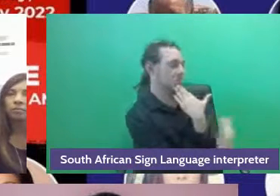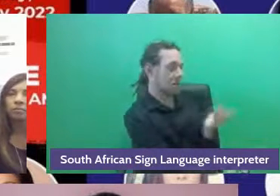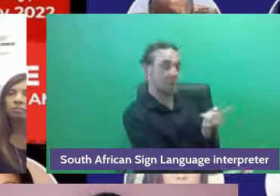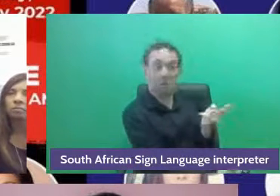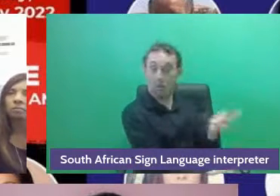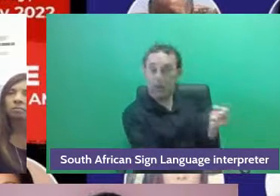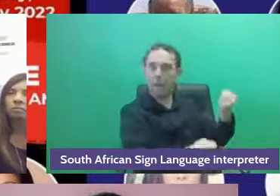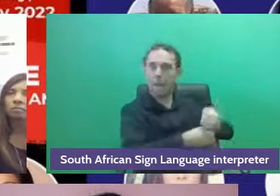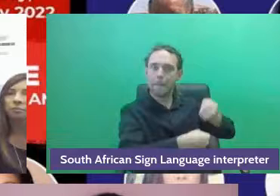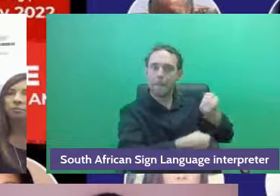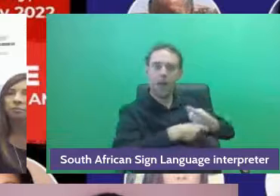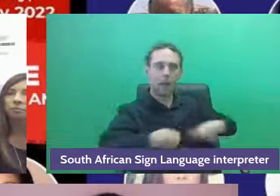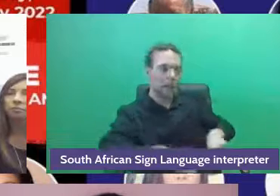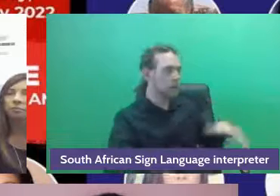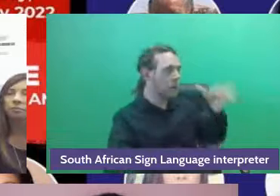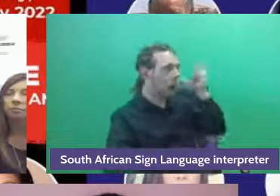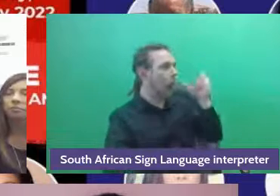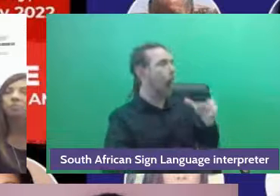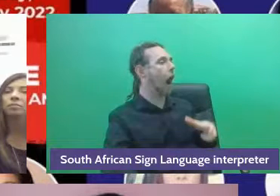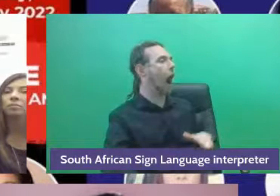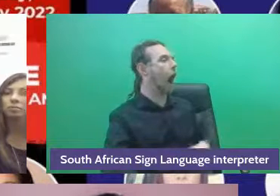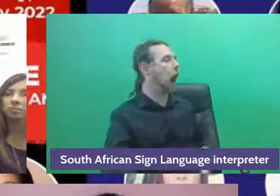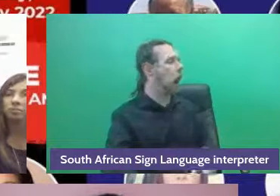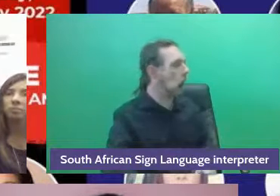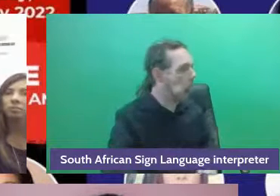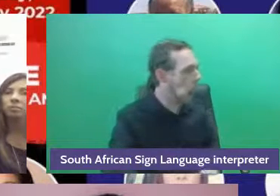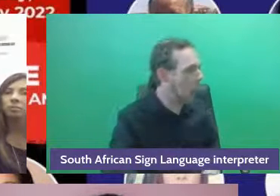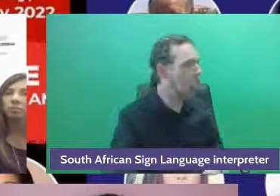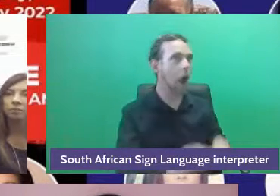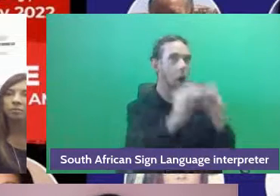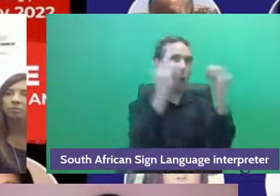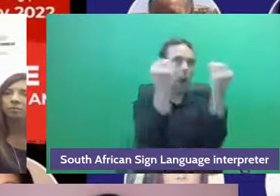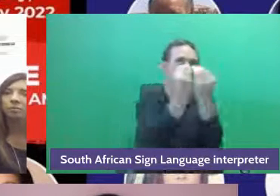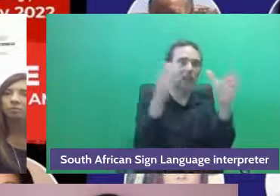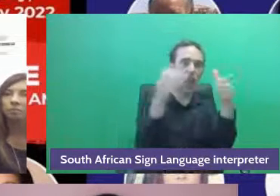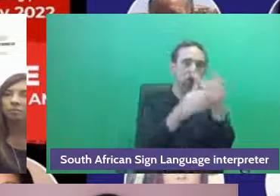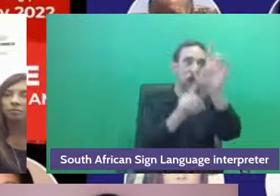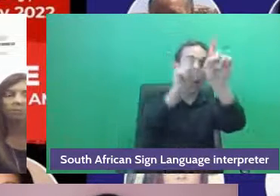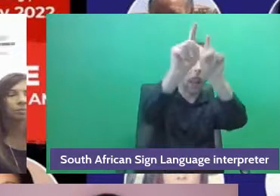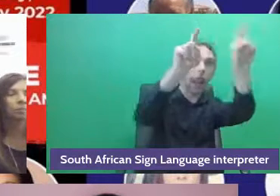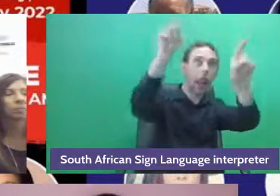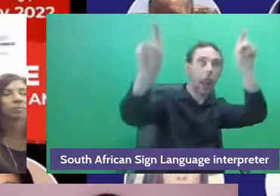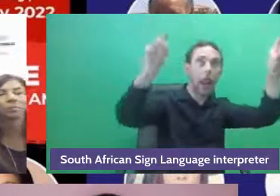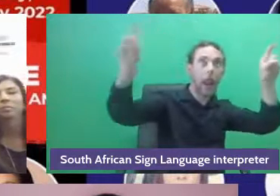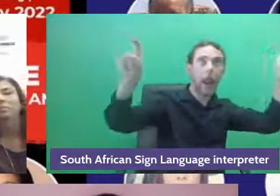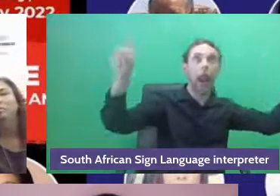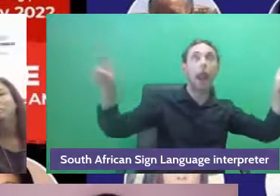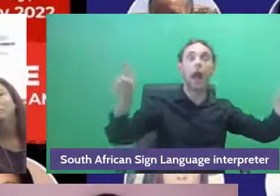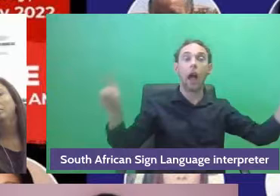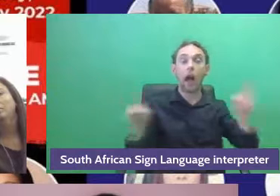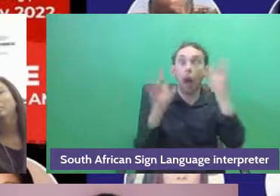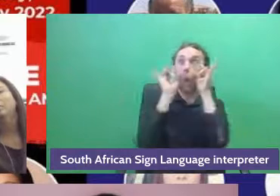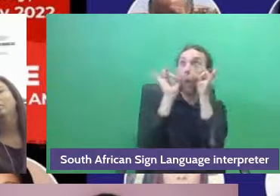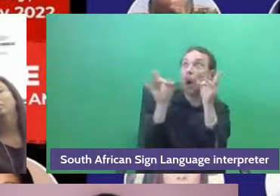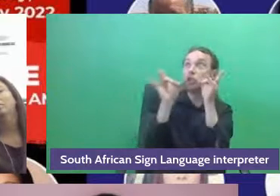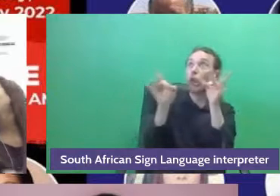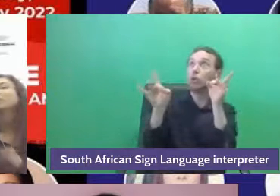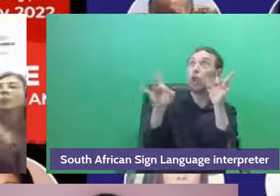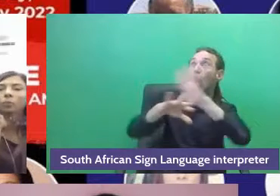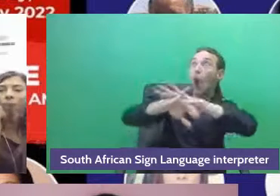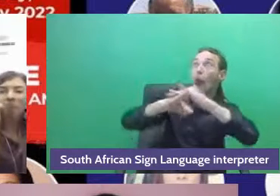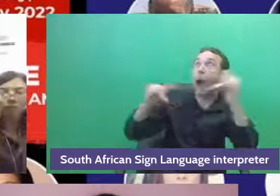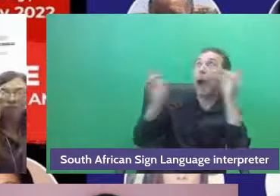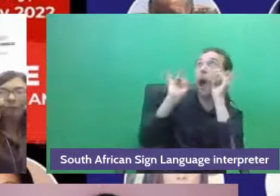opens eyes to organizations who are watching, to departments who are part of this conversations, on how they can,